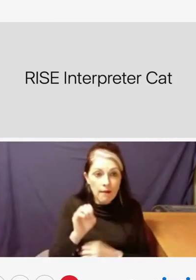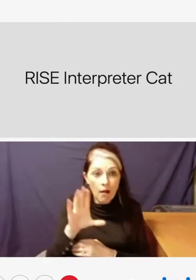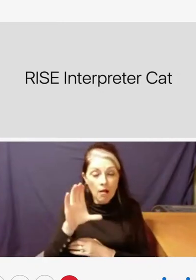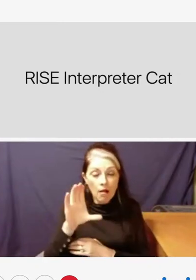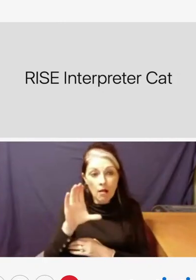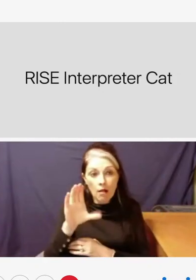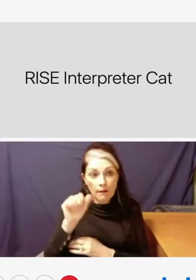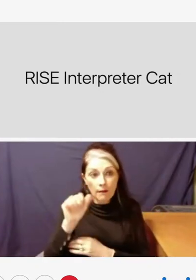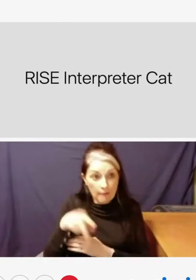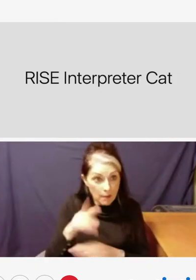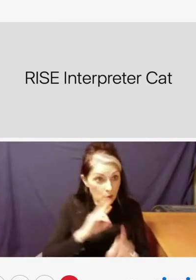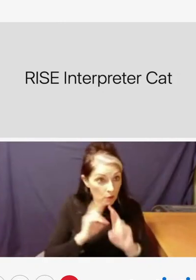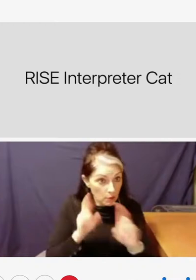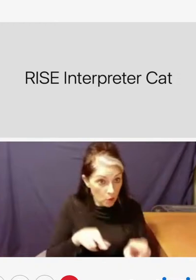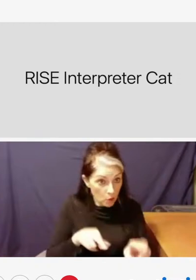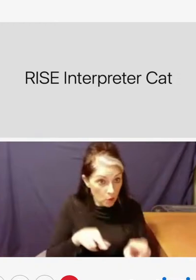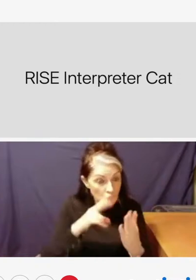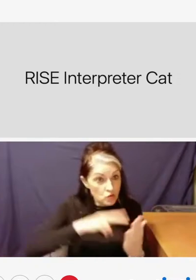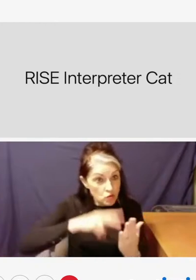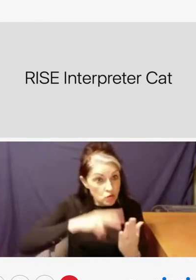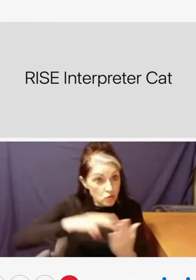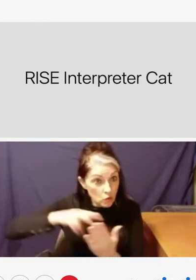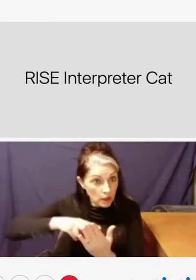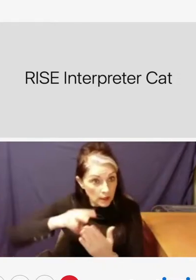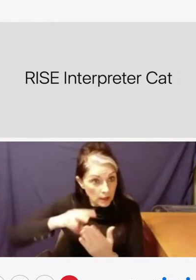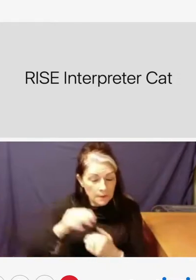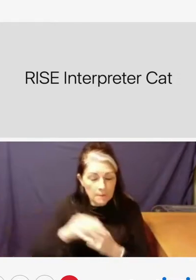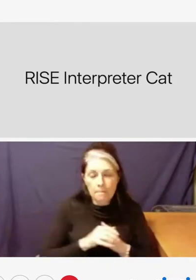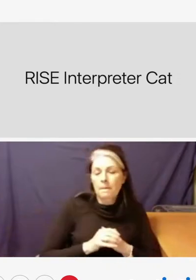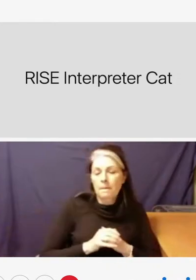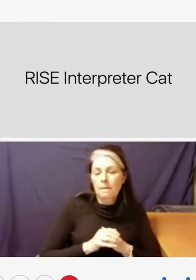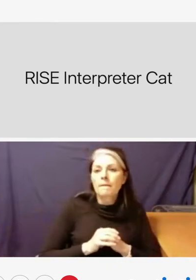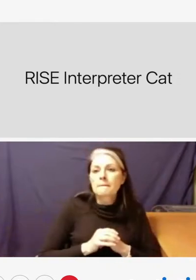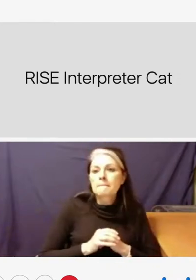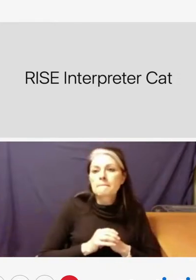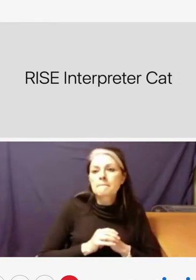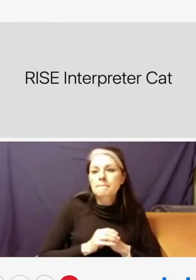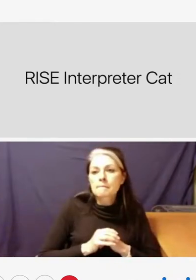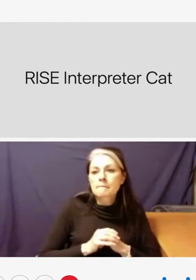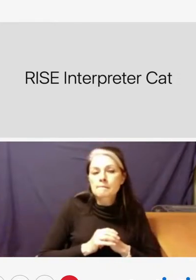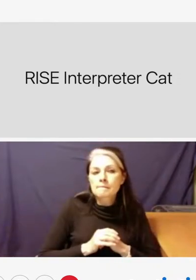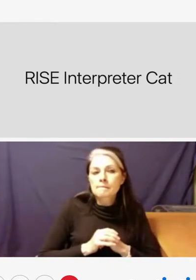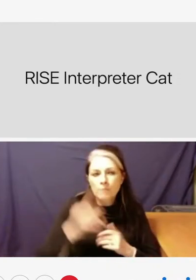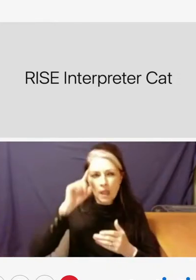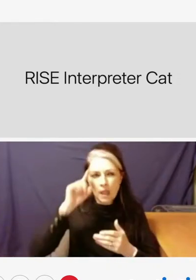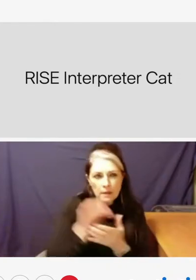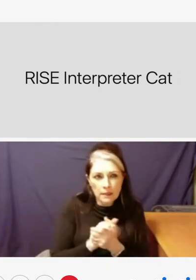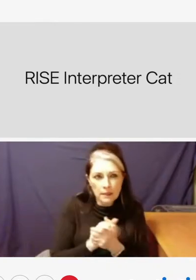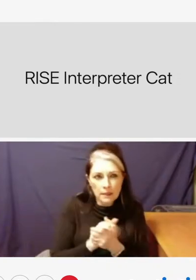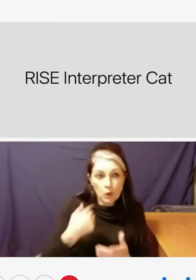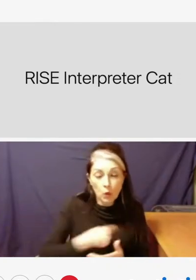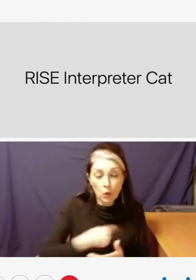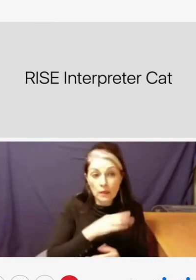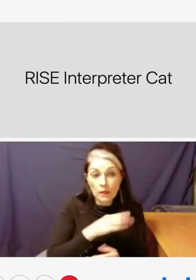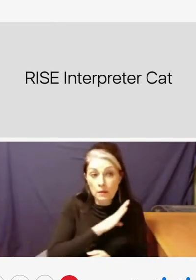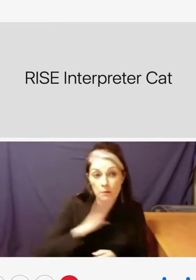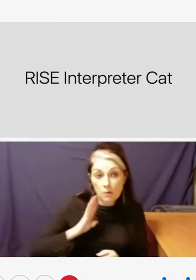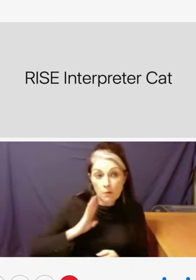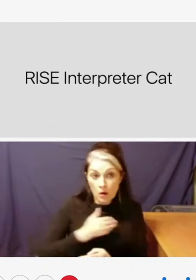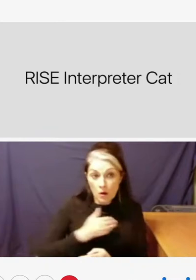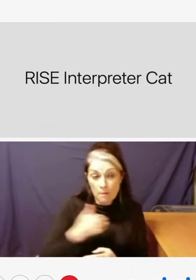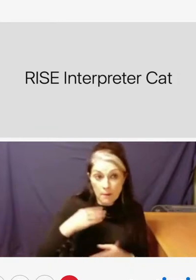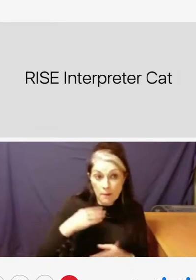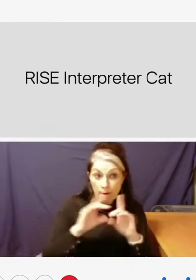report and I believe that we as board members and we as a district we